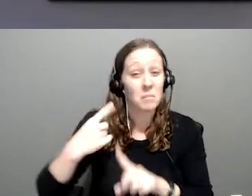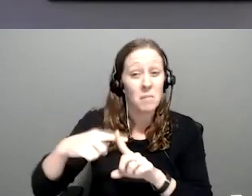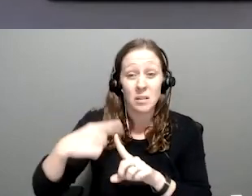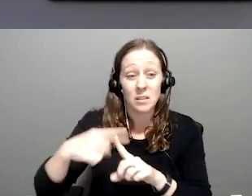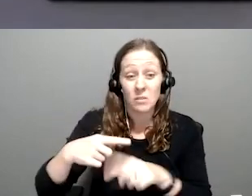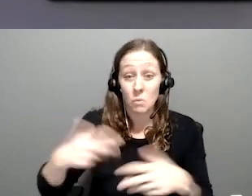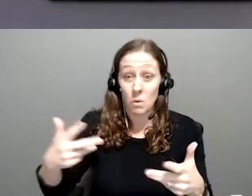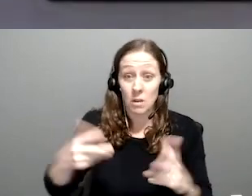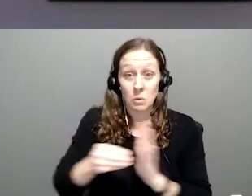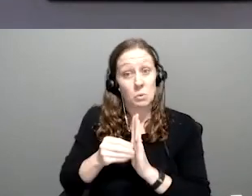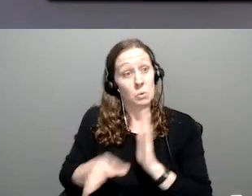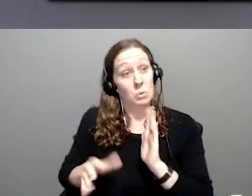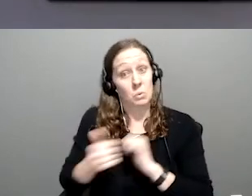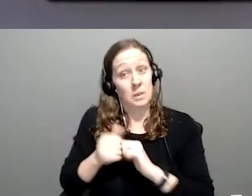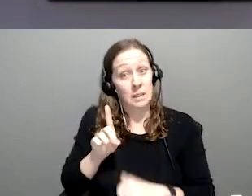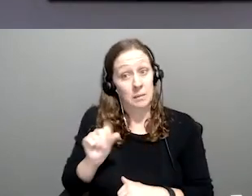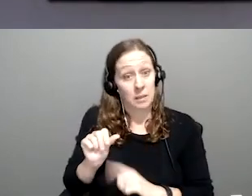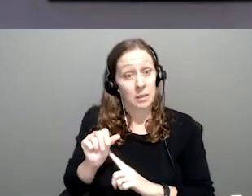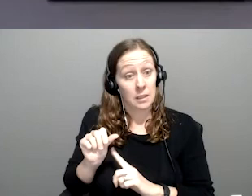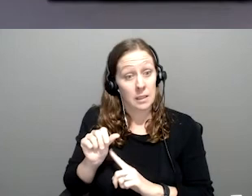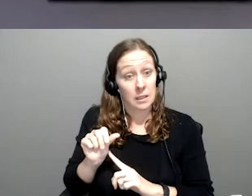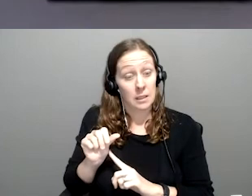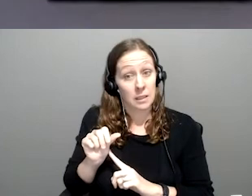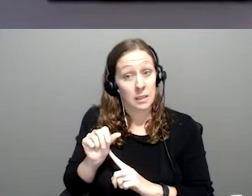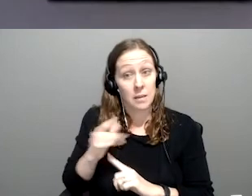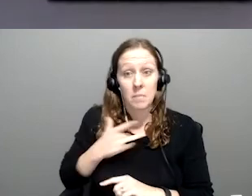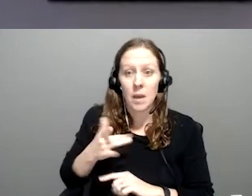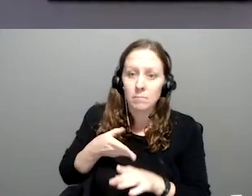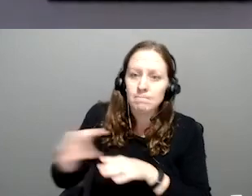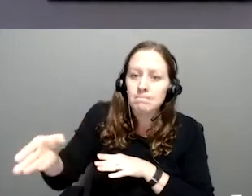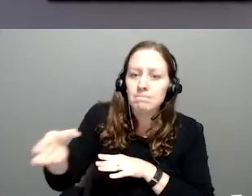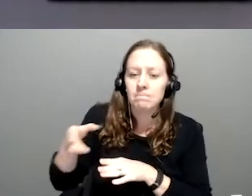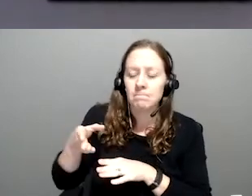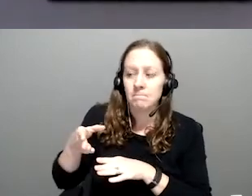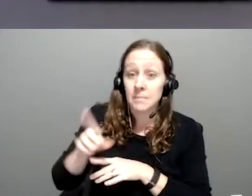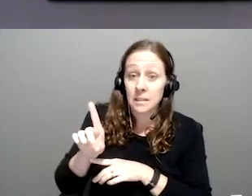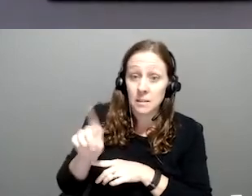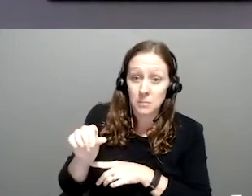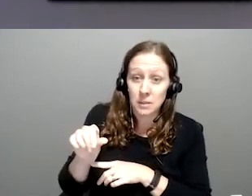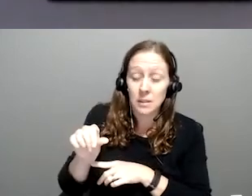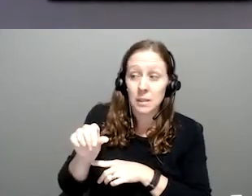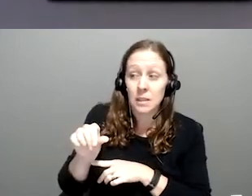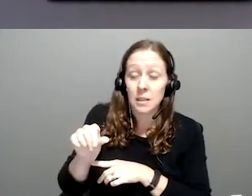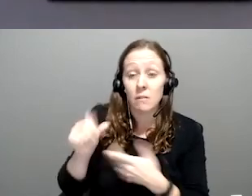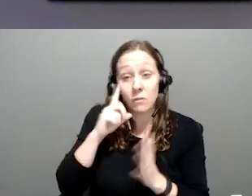with disabilities who actually do a lot of work in disability, let's say disability rights